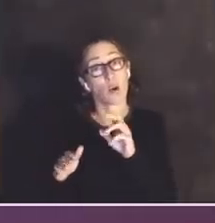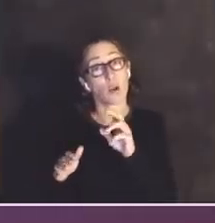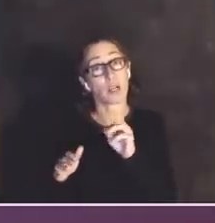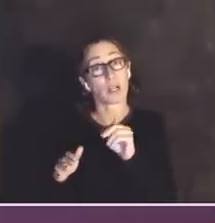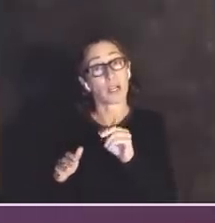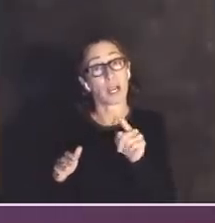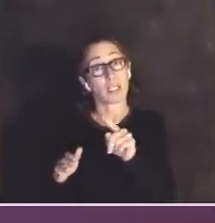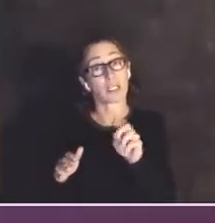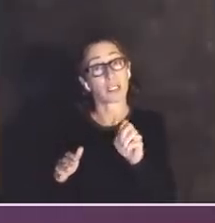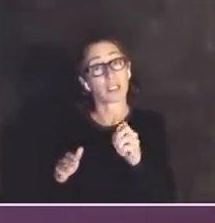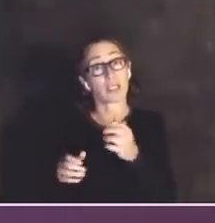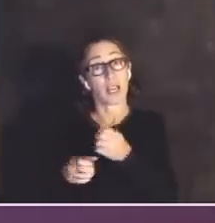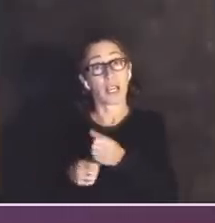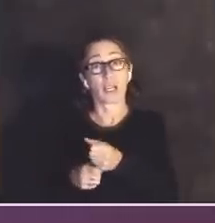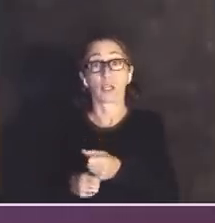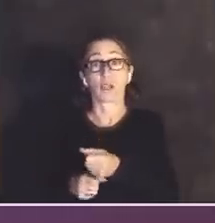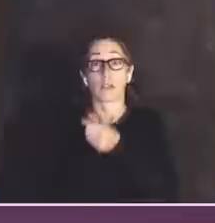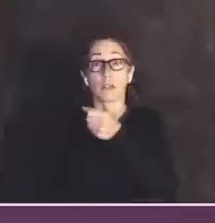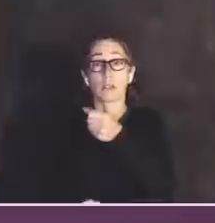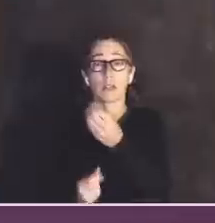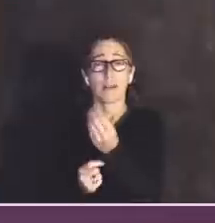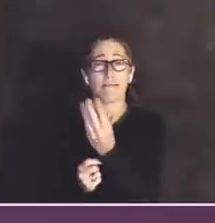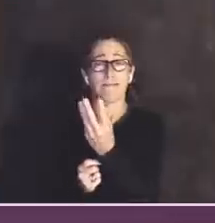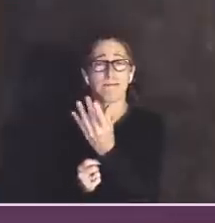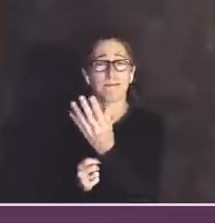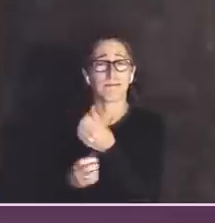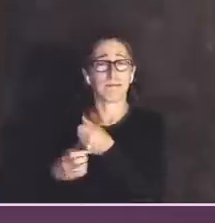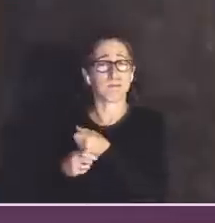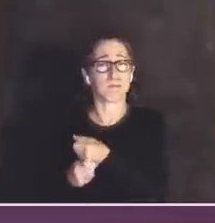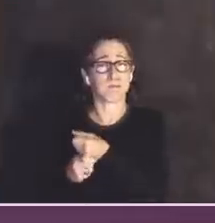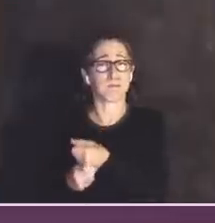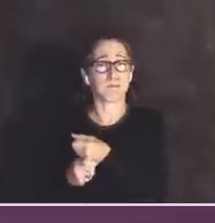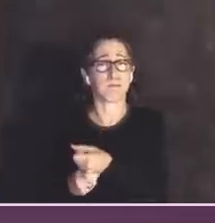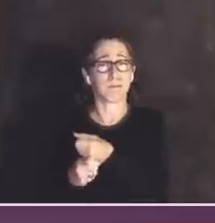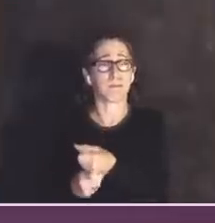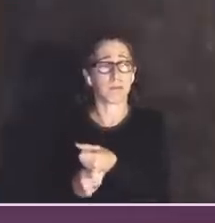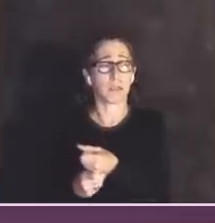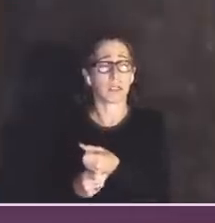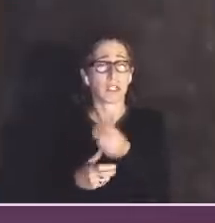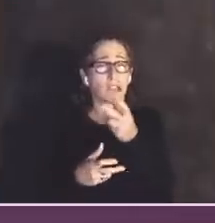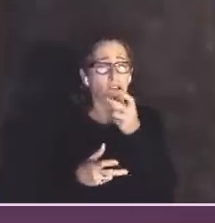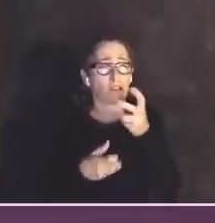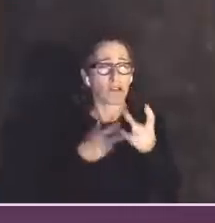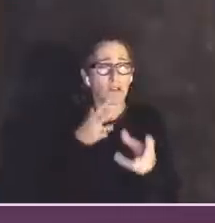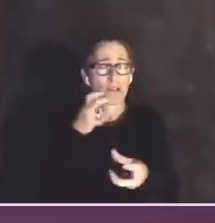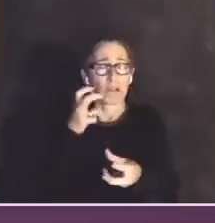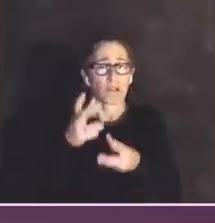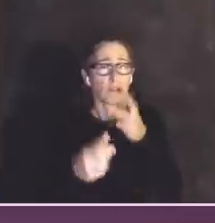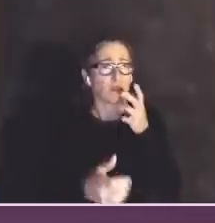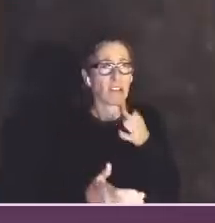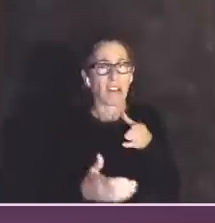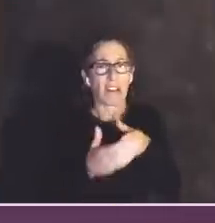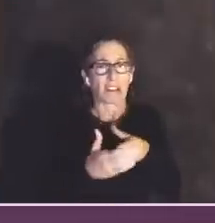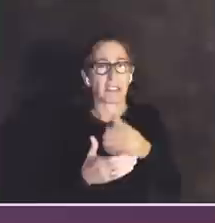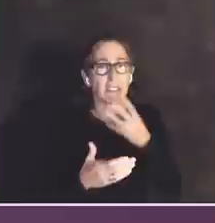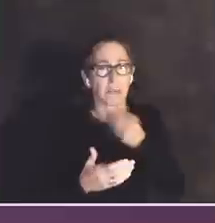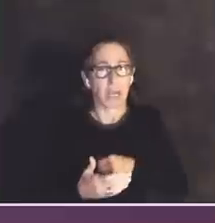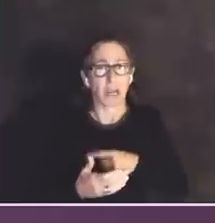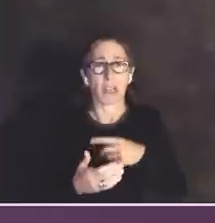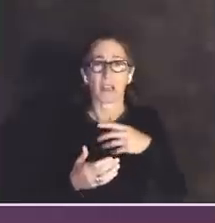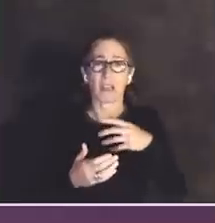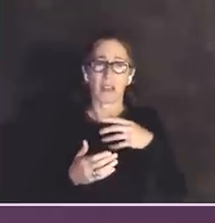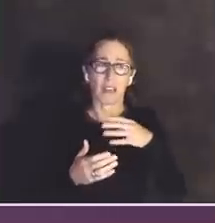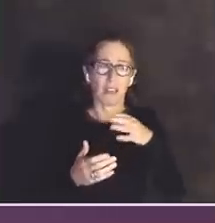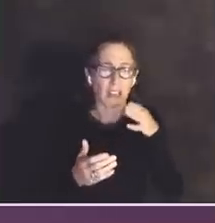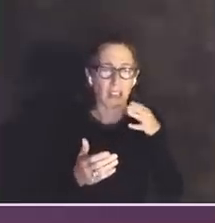tiki torches and shouting racial epithets, anti-Semitic slurs, wearing swastikas. And